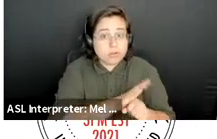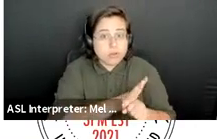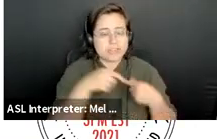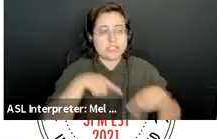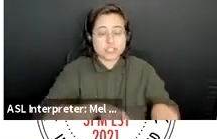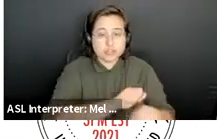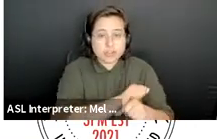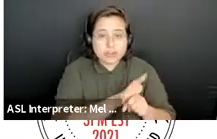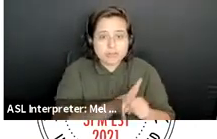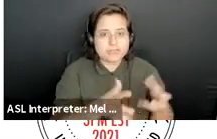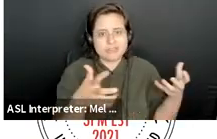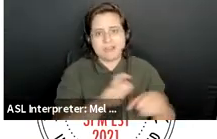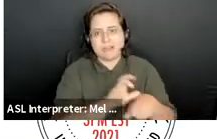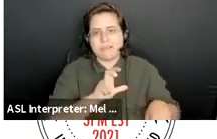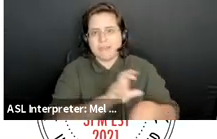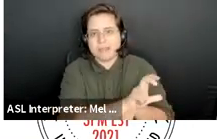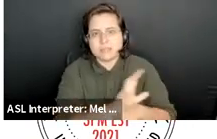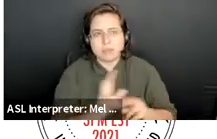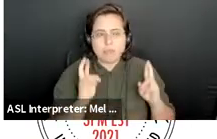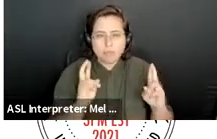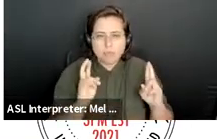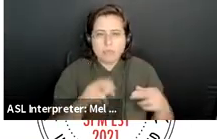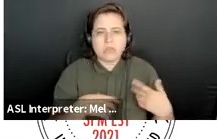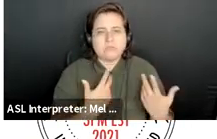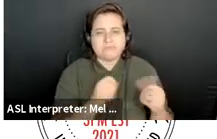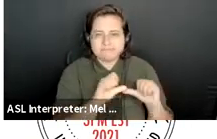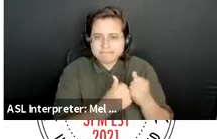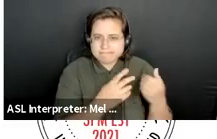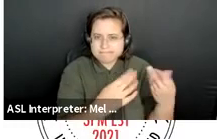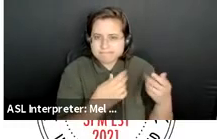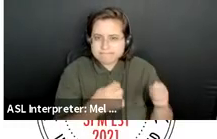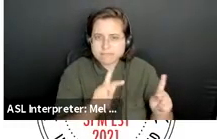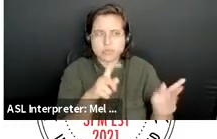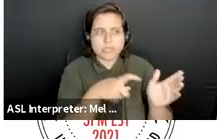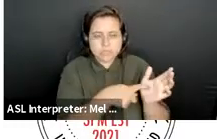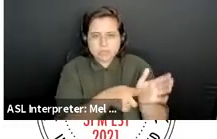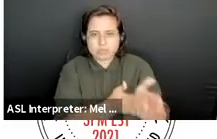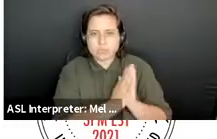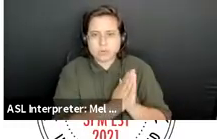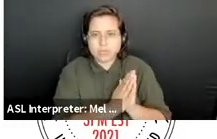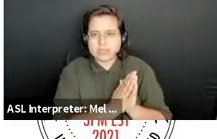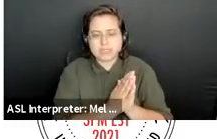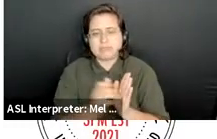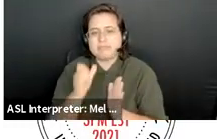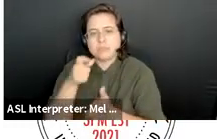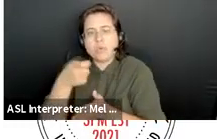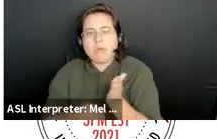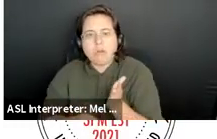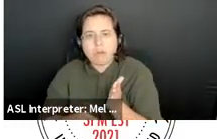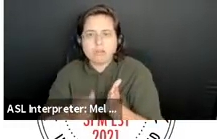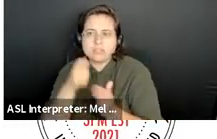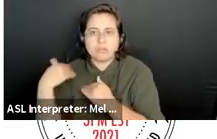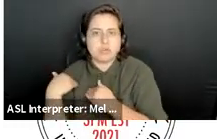COVID, and that we'd hope the agency would provide opportunity to acknowledge those requests without the cost and burden of completely refiling